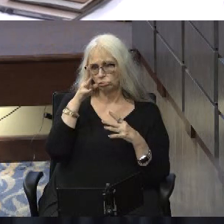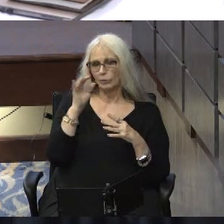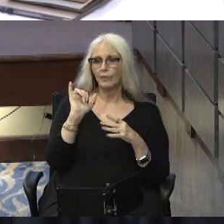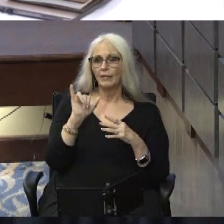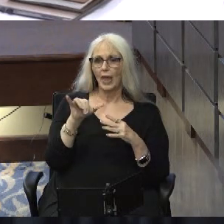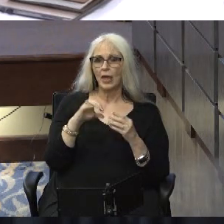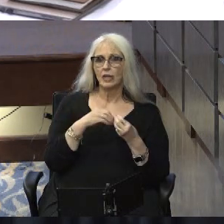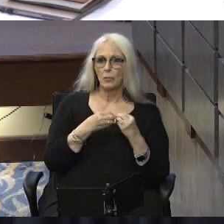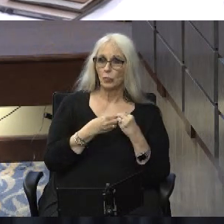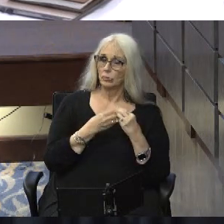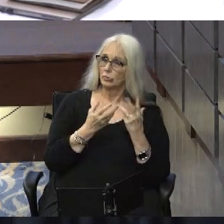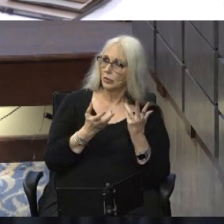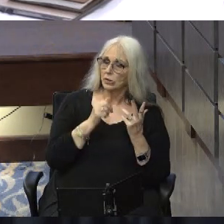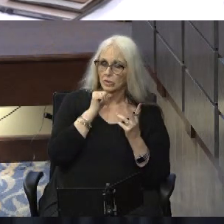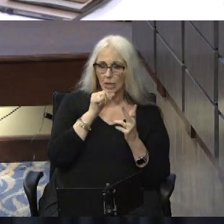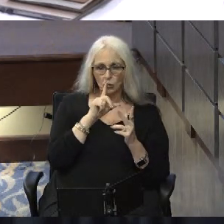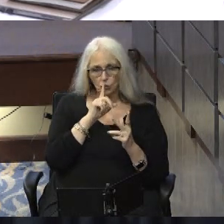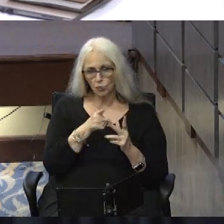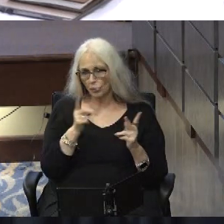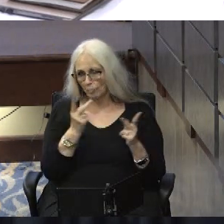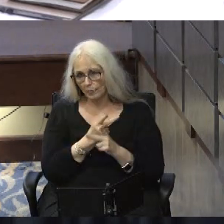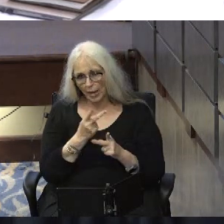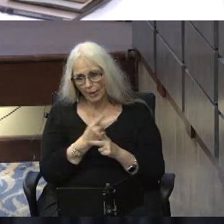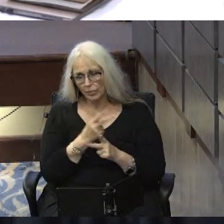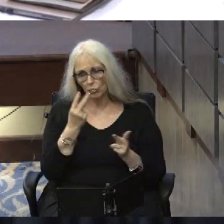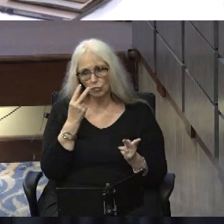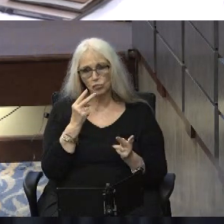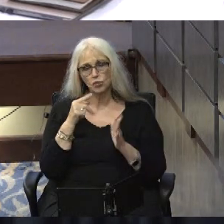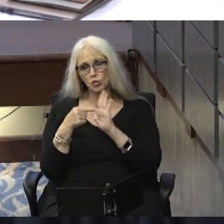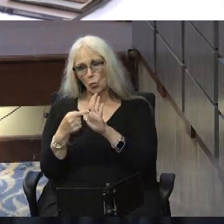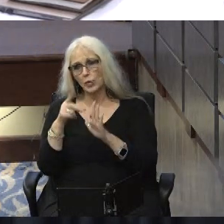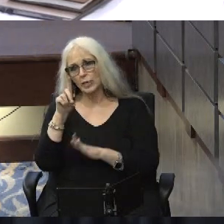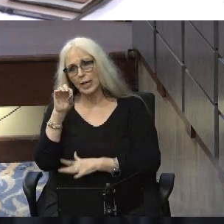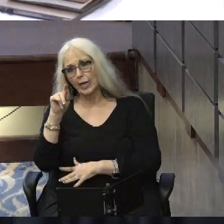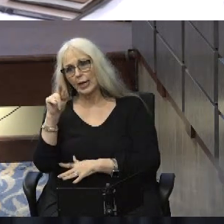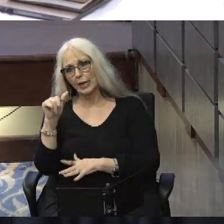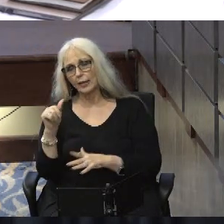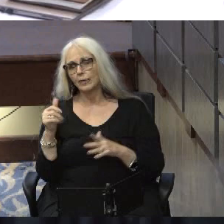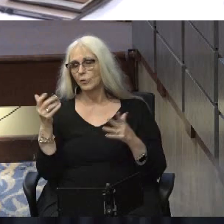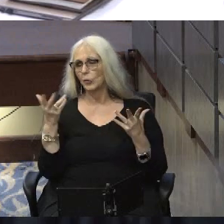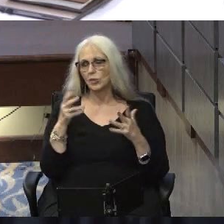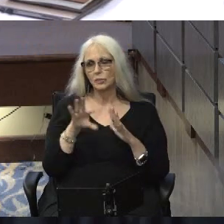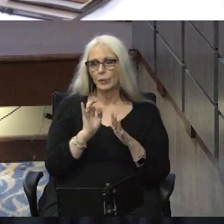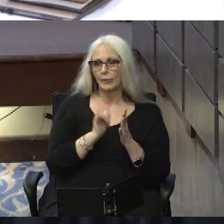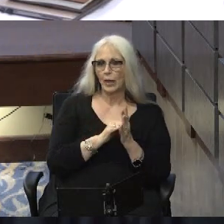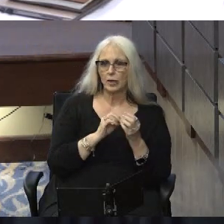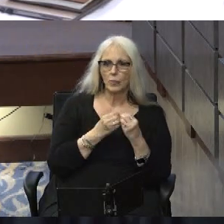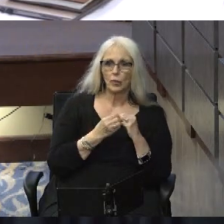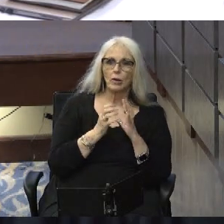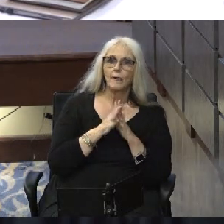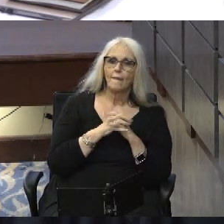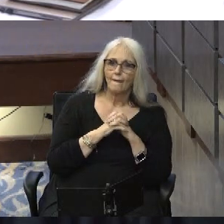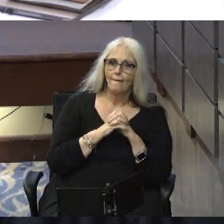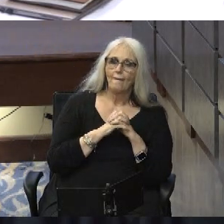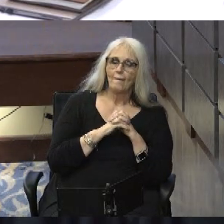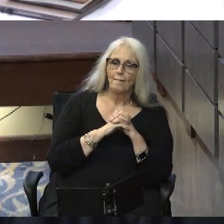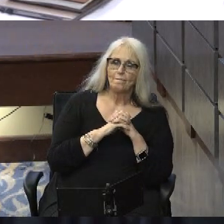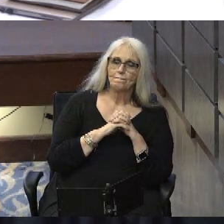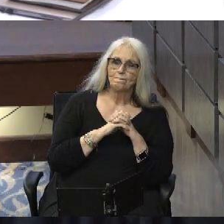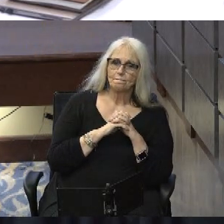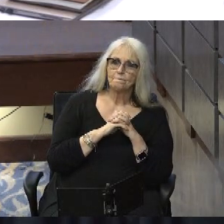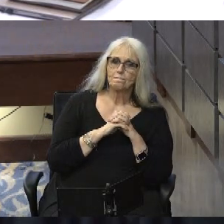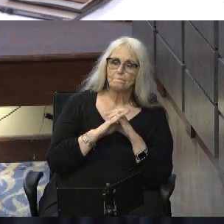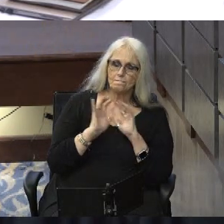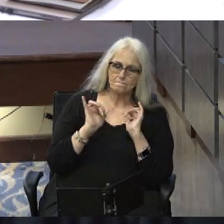not a mathematical reflection of the data that you see in the point-in-time survey. Got it. Thank you. Yep. That's all I